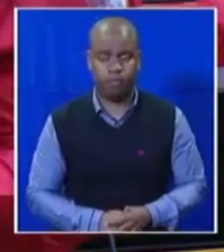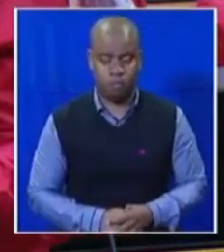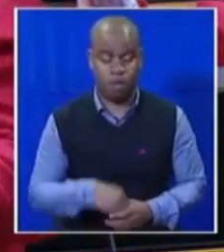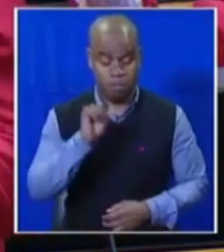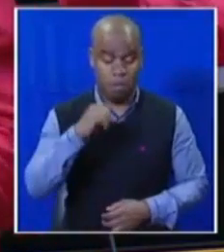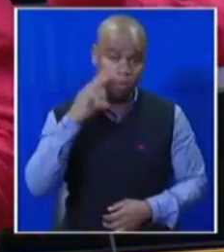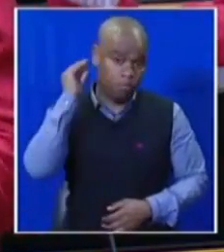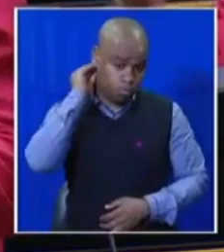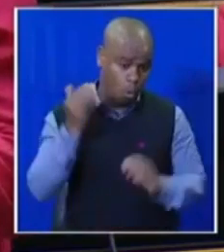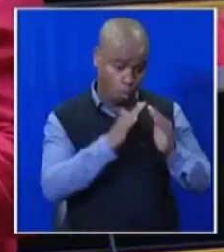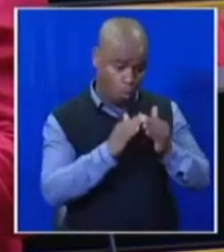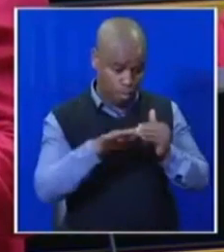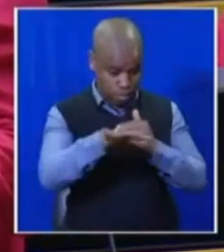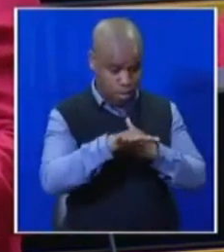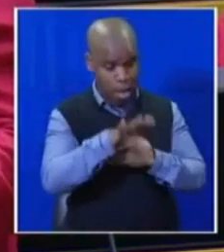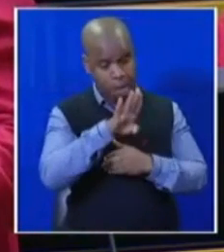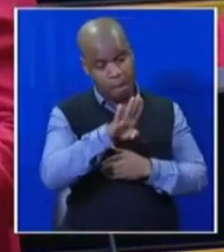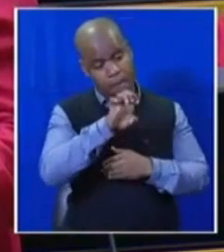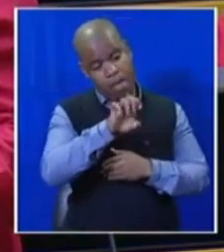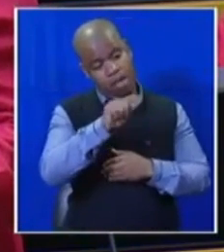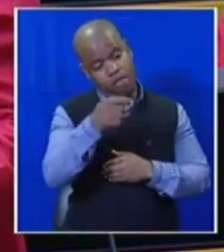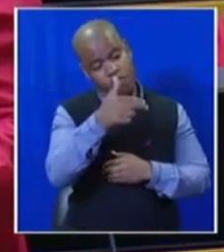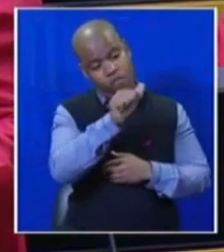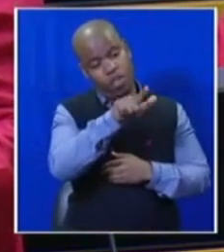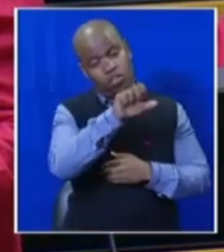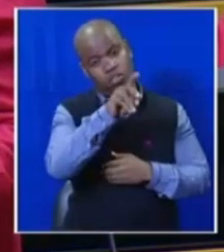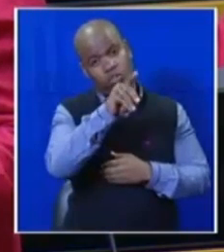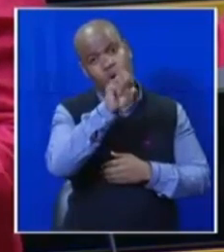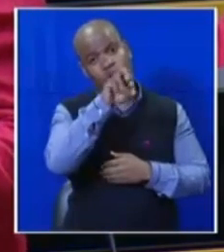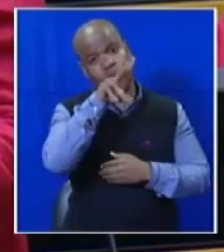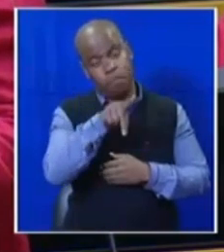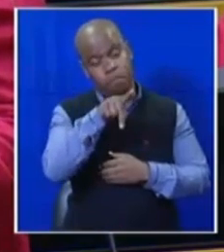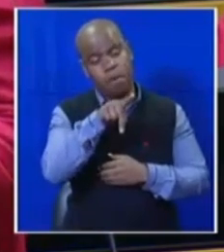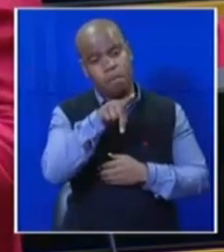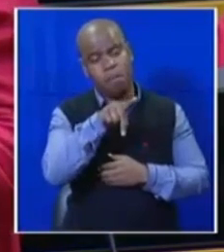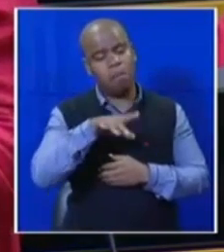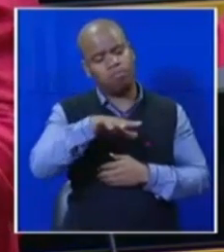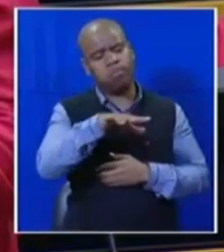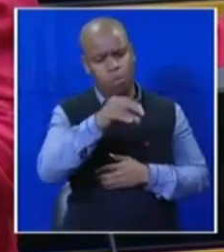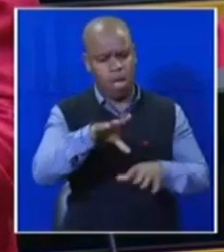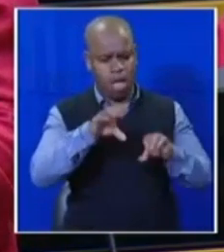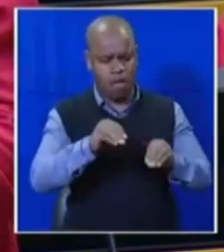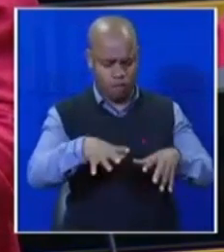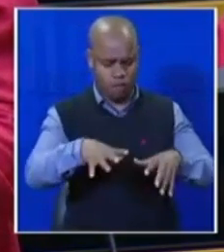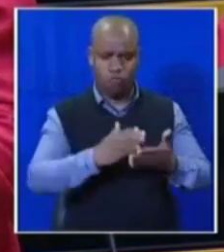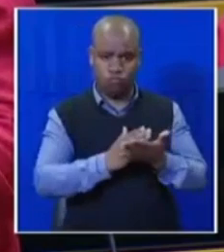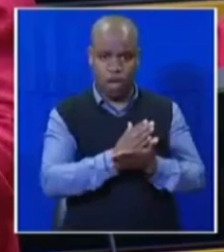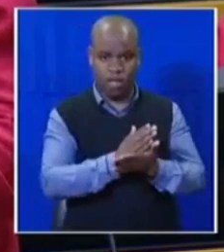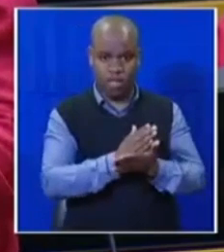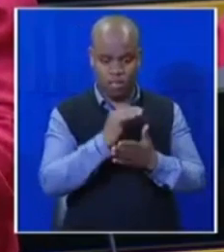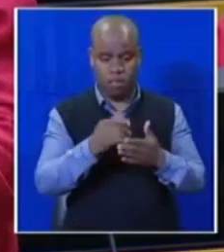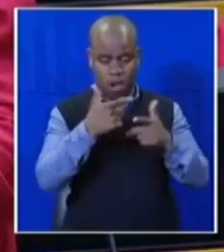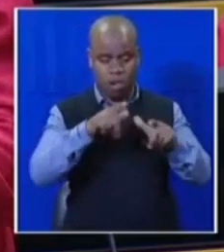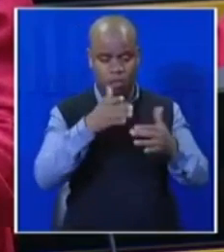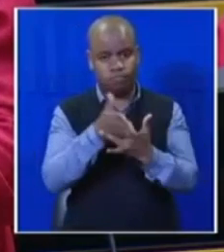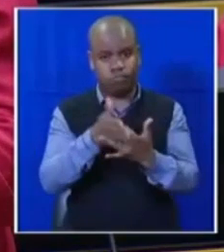Acknowledges that community of Bethelstop in Nelson Mandela Metro has recorded rights to land in which Cerebos